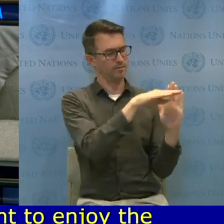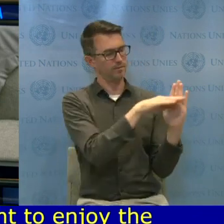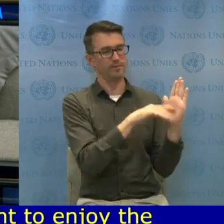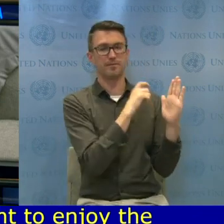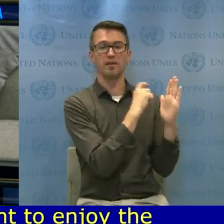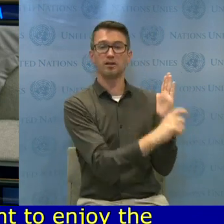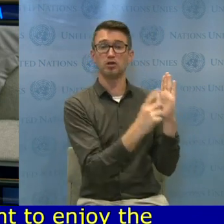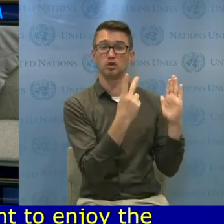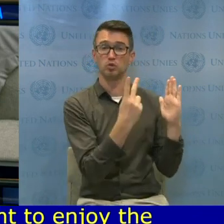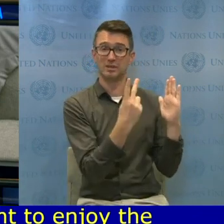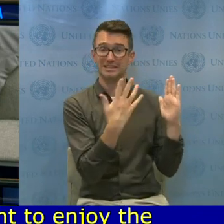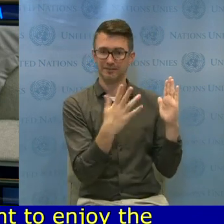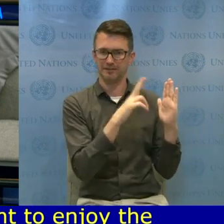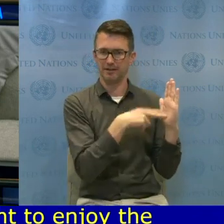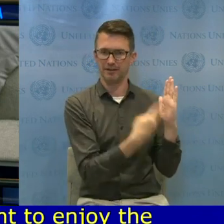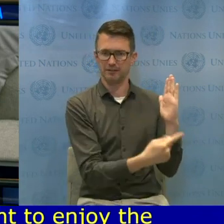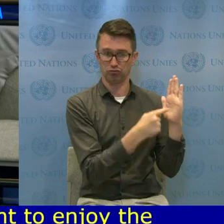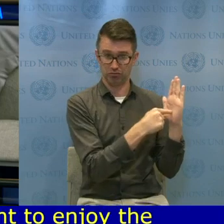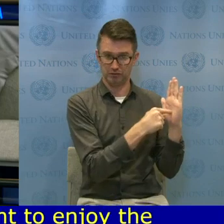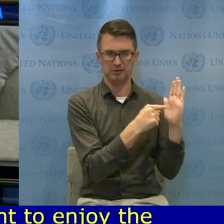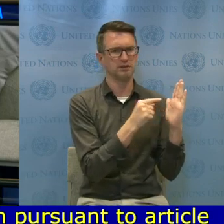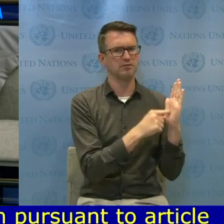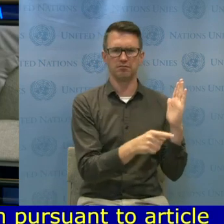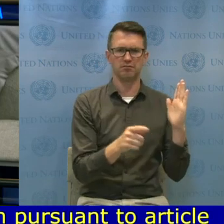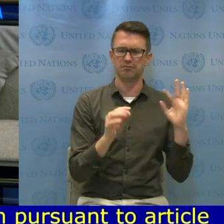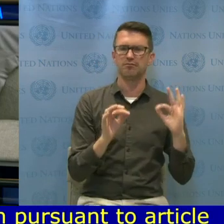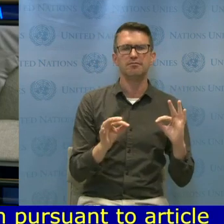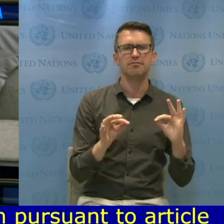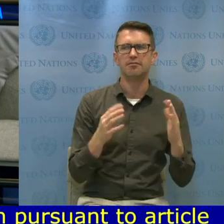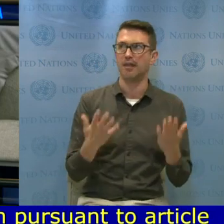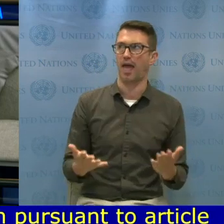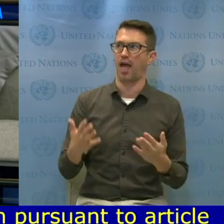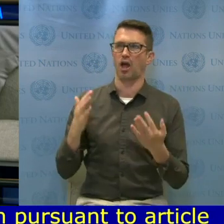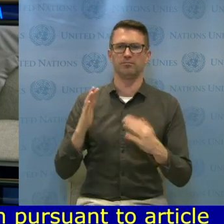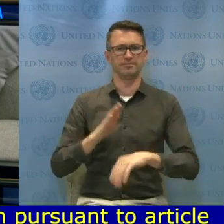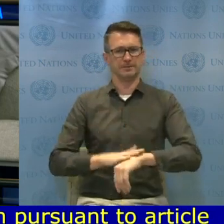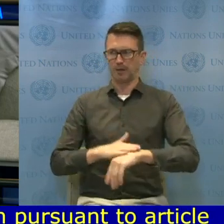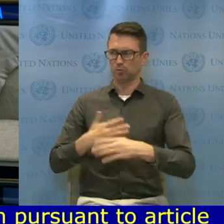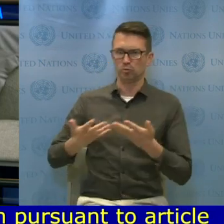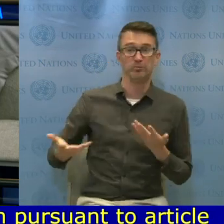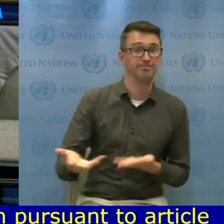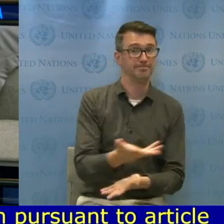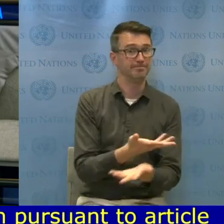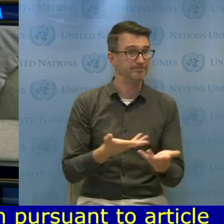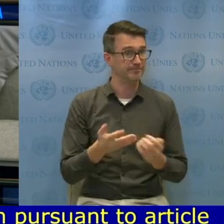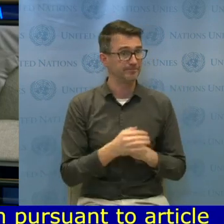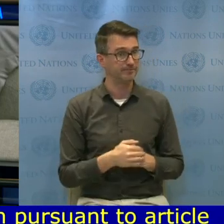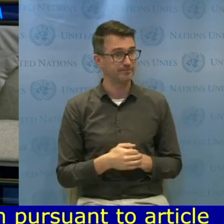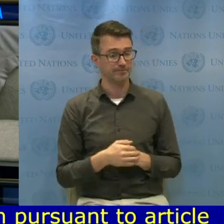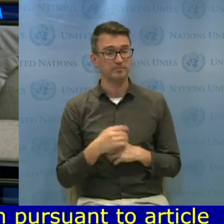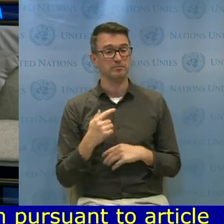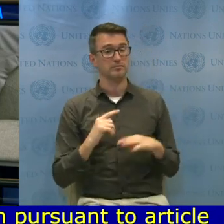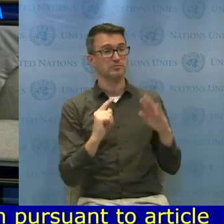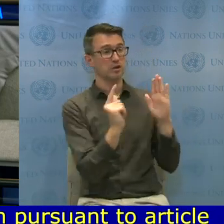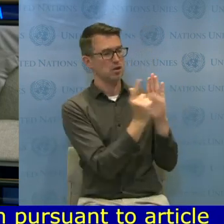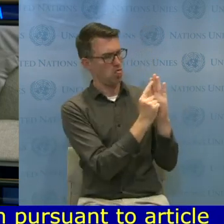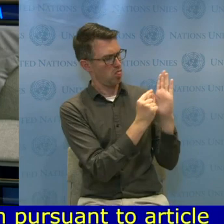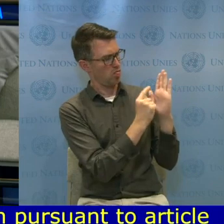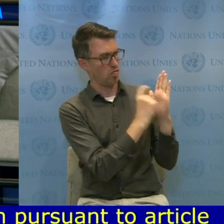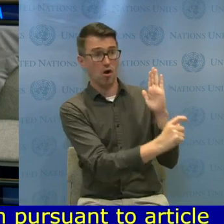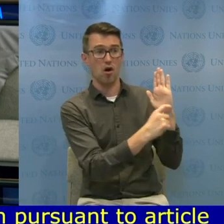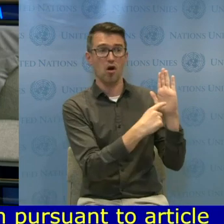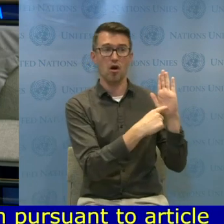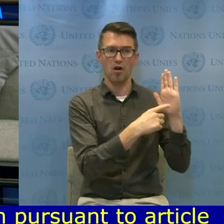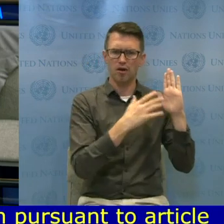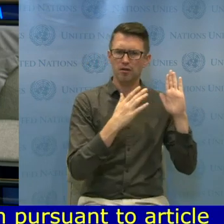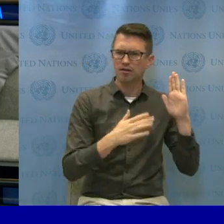Mexican law governs health protection for everybody. It lays down the bases and procedures for